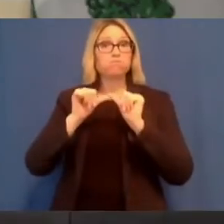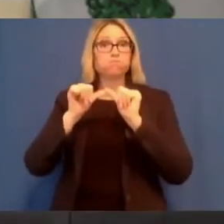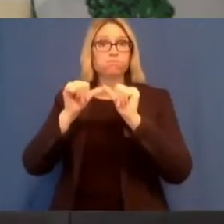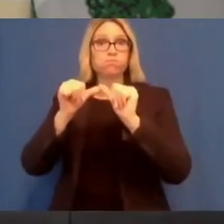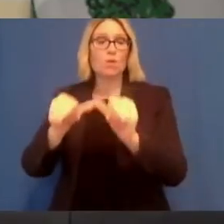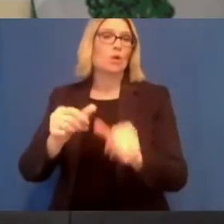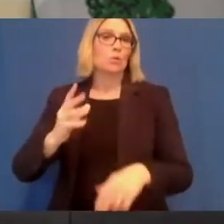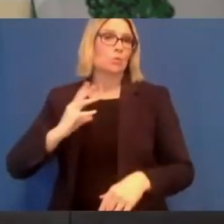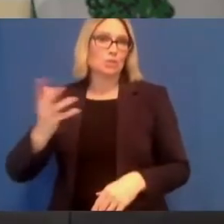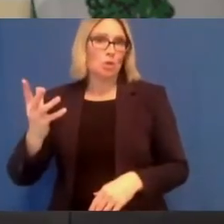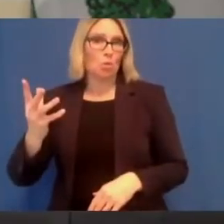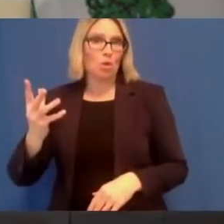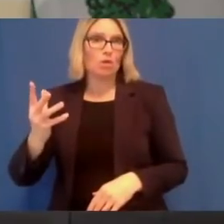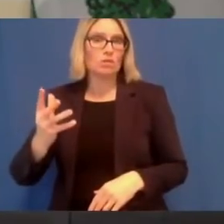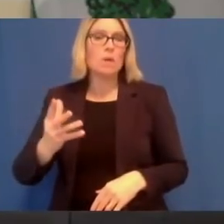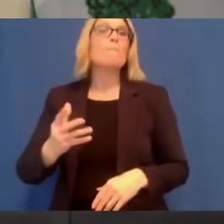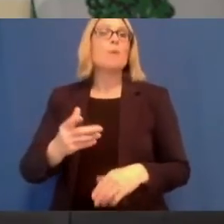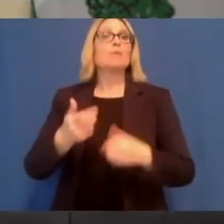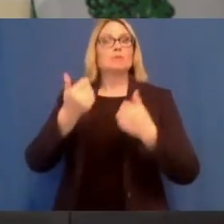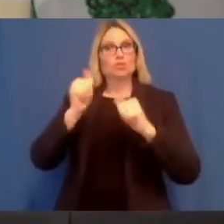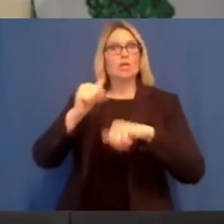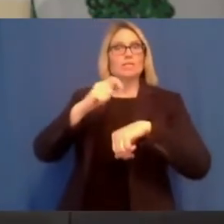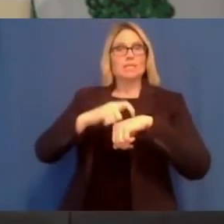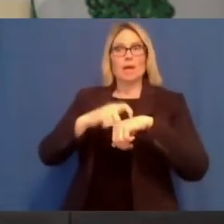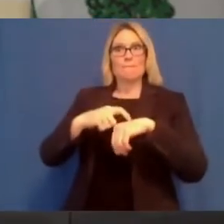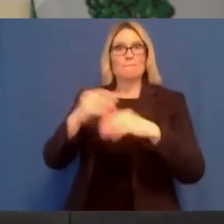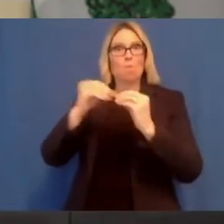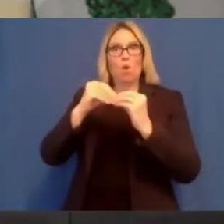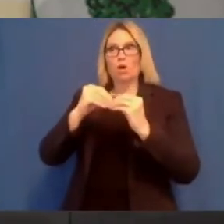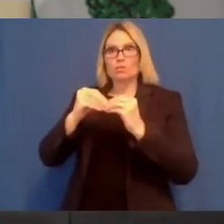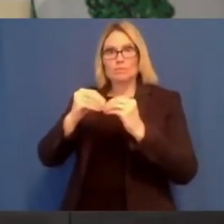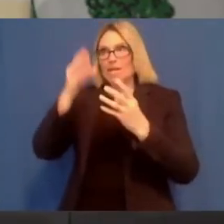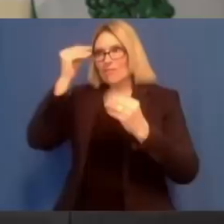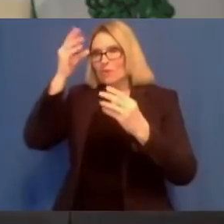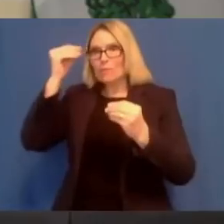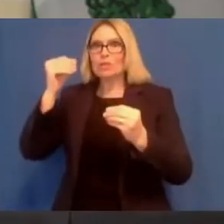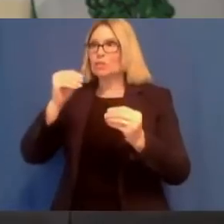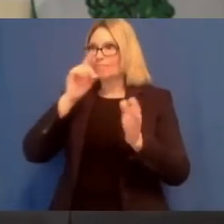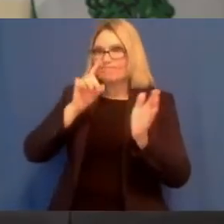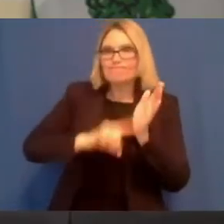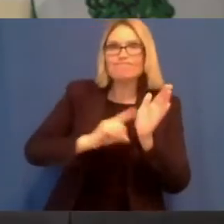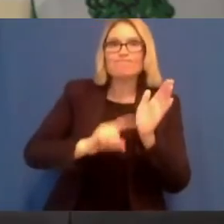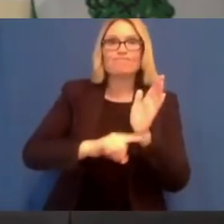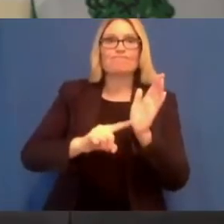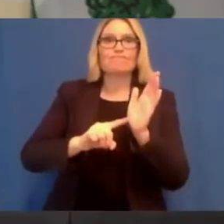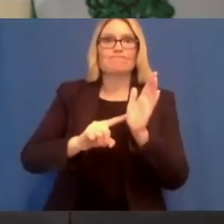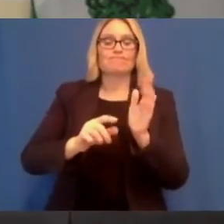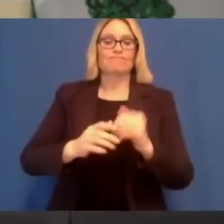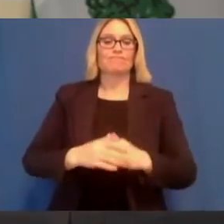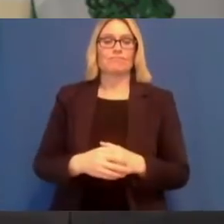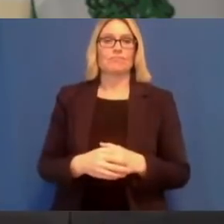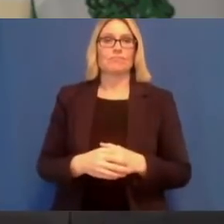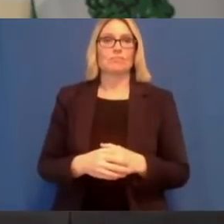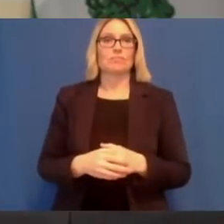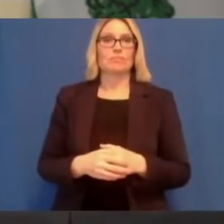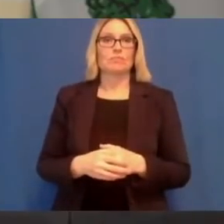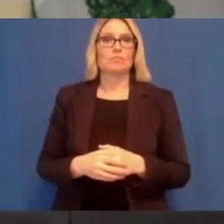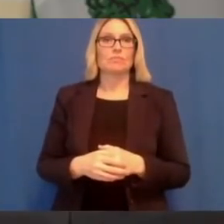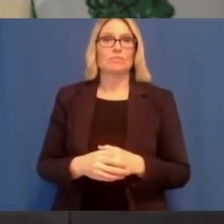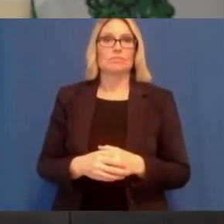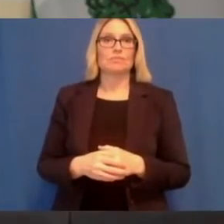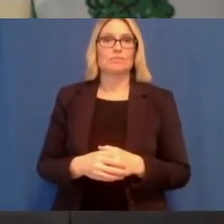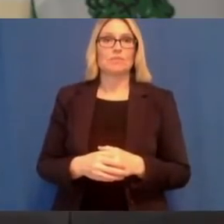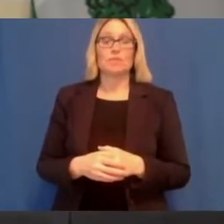We want to use the time to get the best information to guide our research. And I know that, we ask ourselves the question all the time